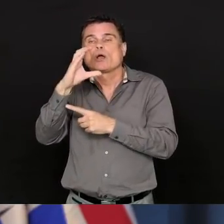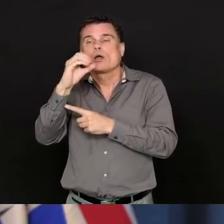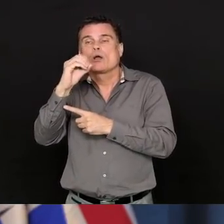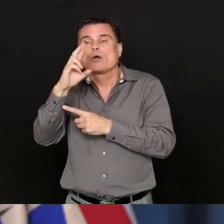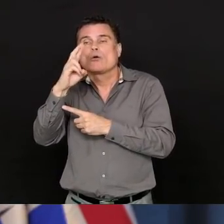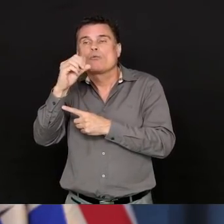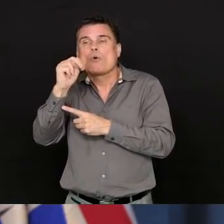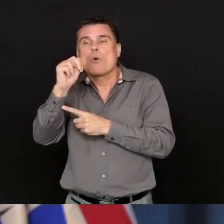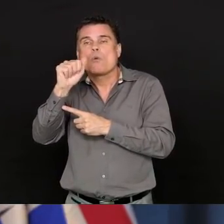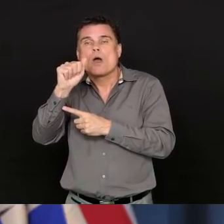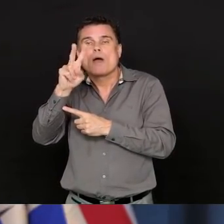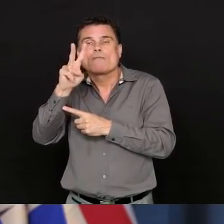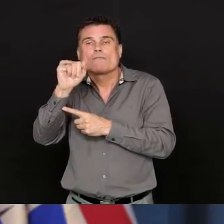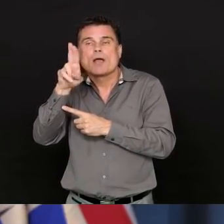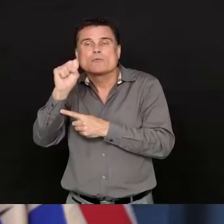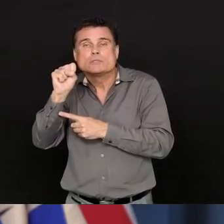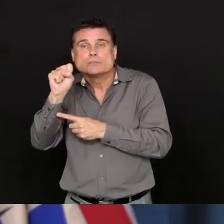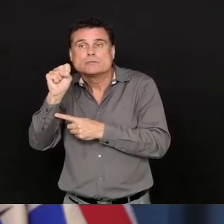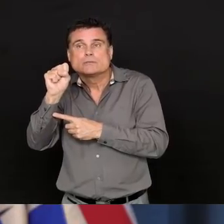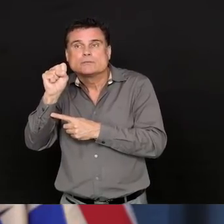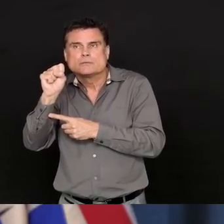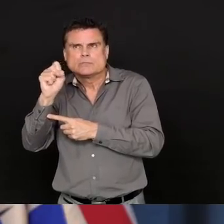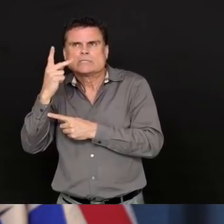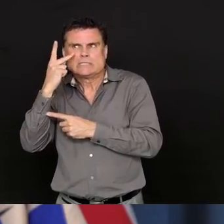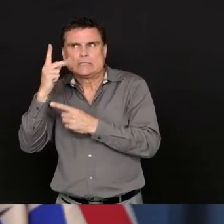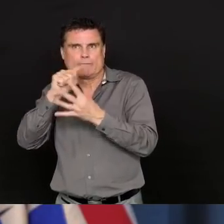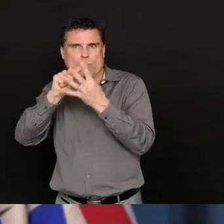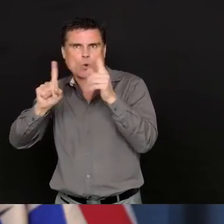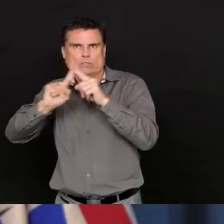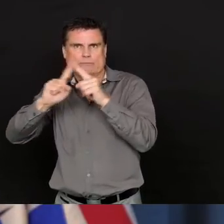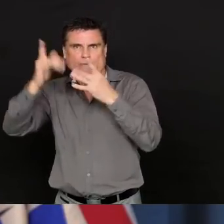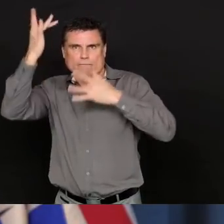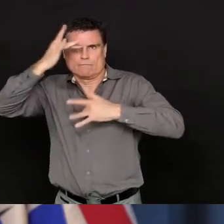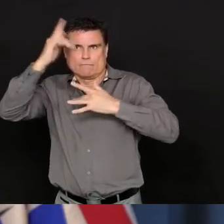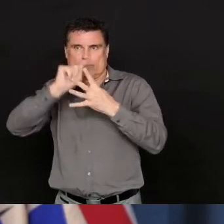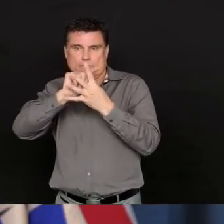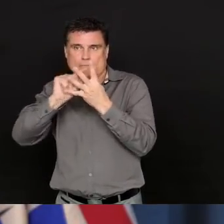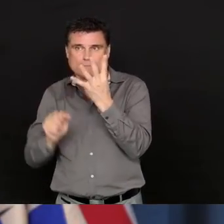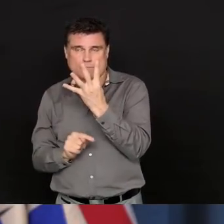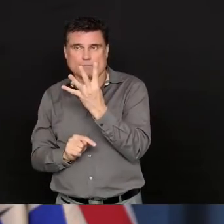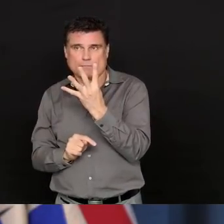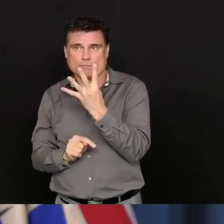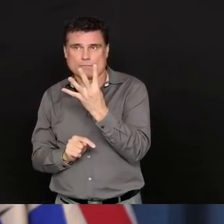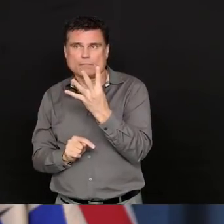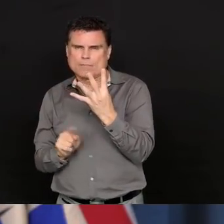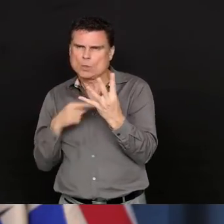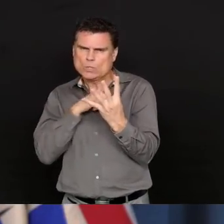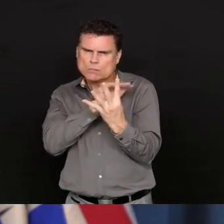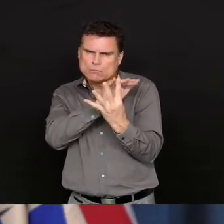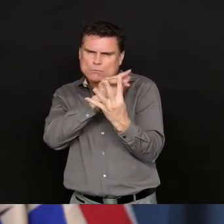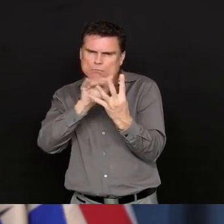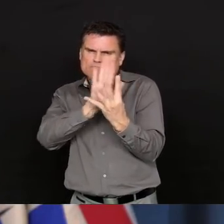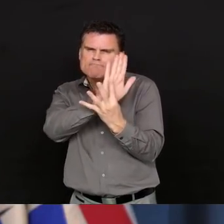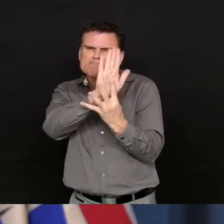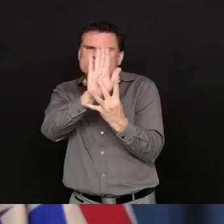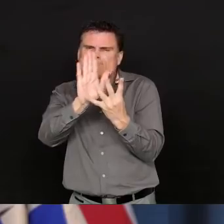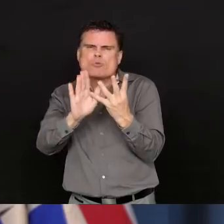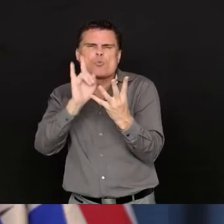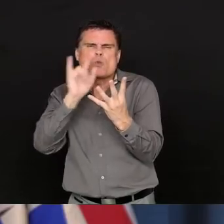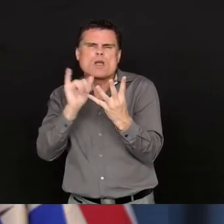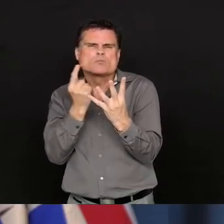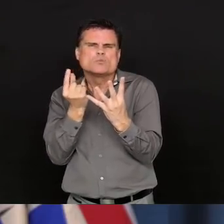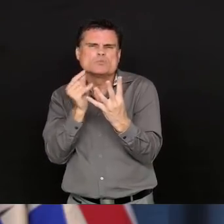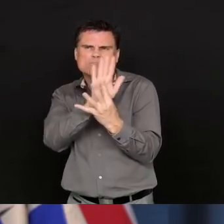regularly. So what we're hoping is that, yes, this wave will subside with all of the measures that we're